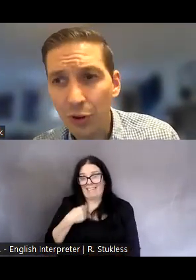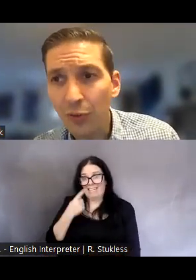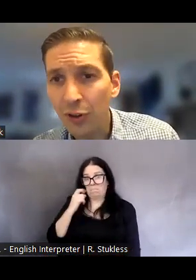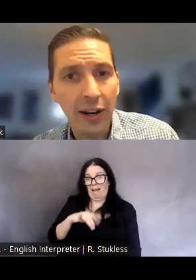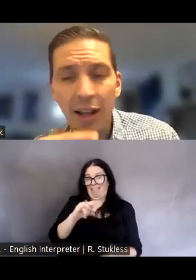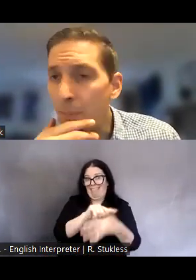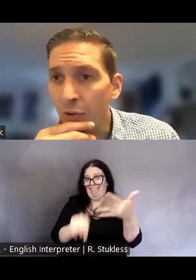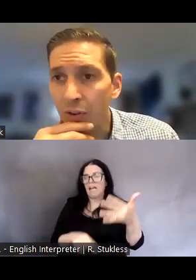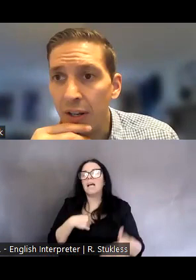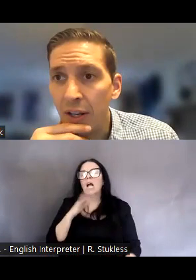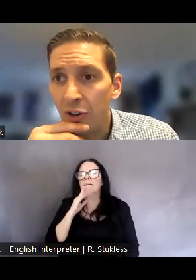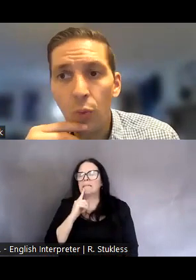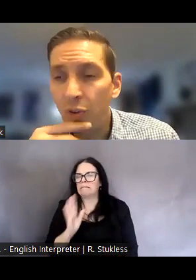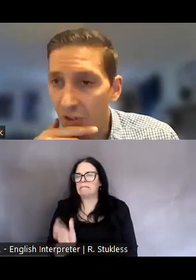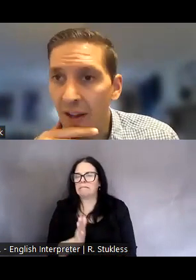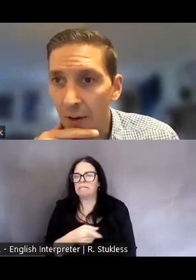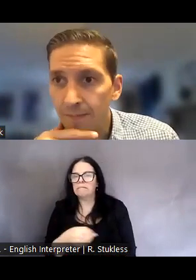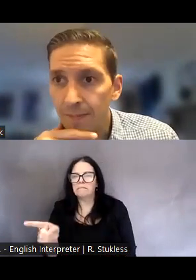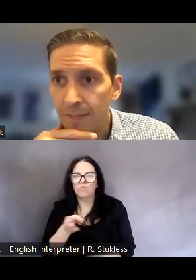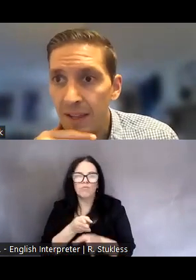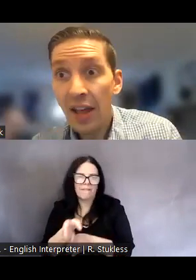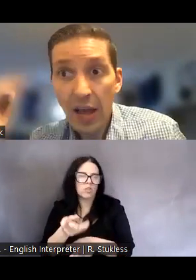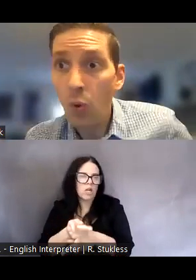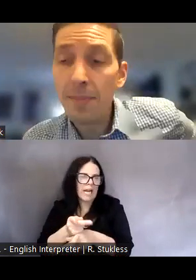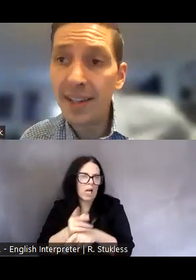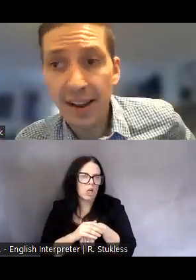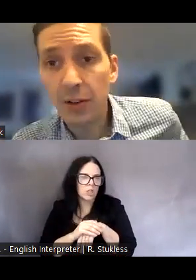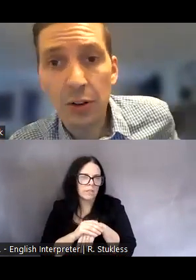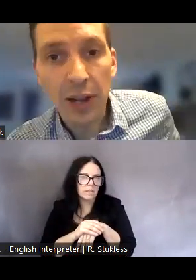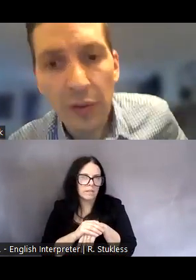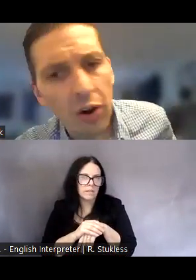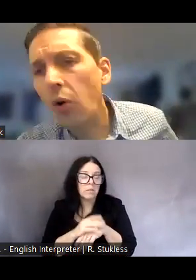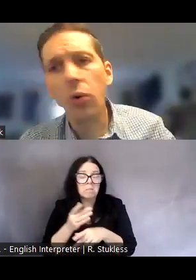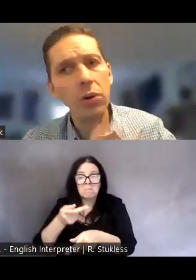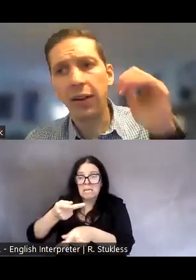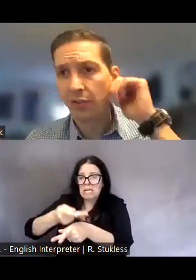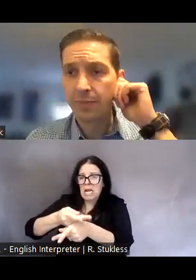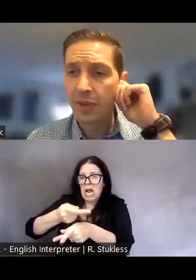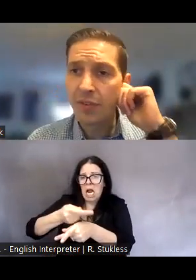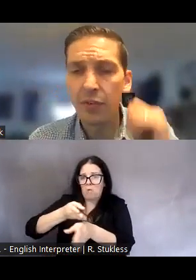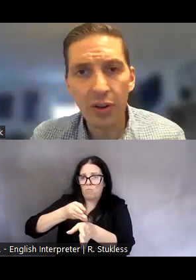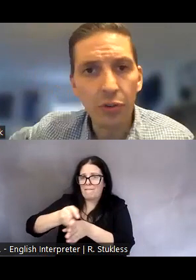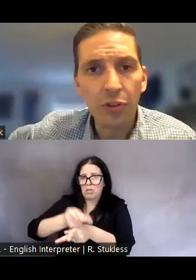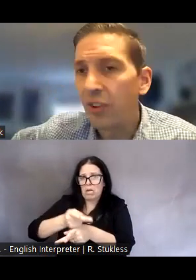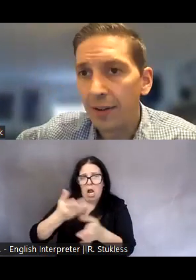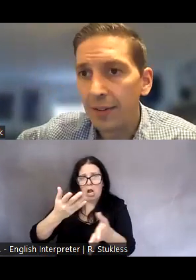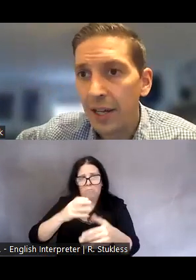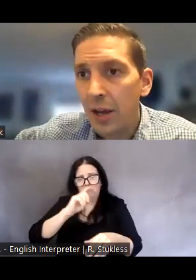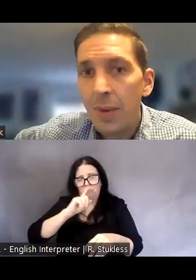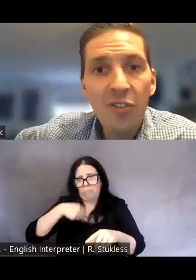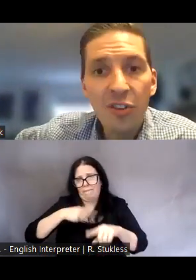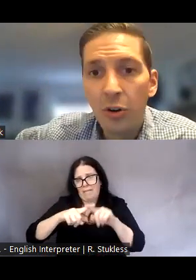would more assertively direct that person towards care. And what might care look like? Well, I've got a whole list of different resources